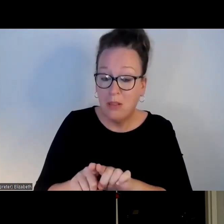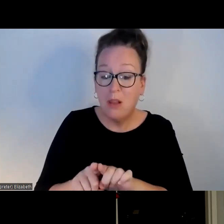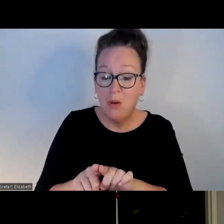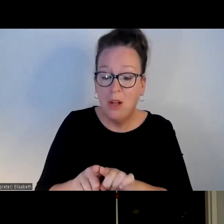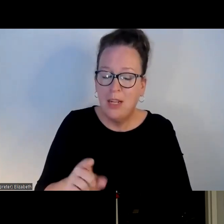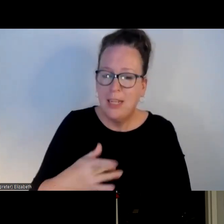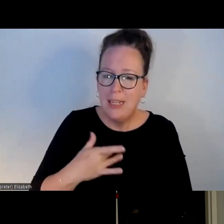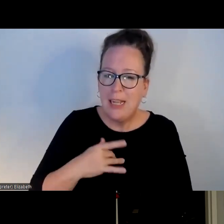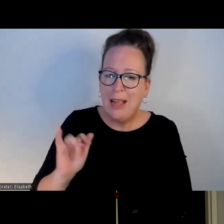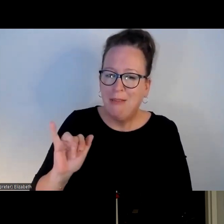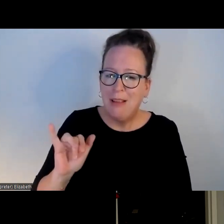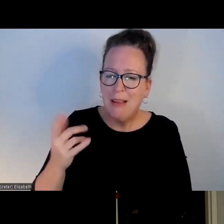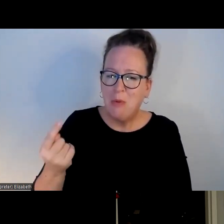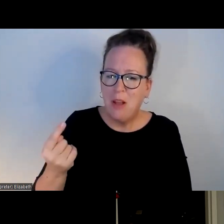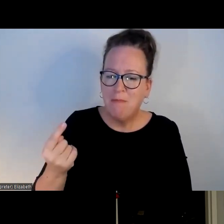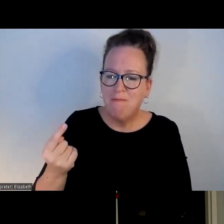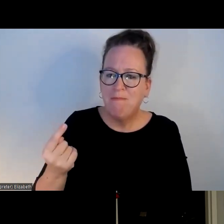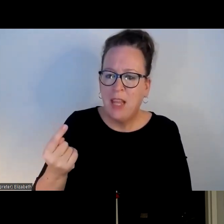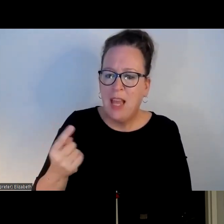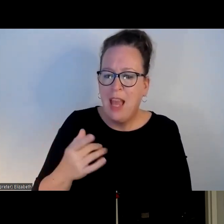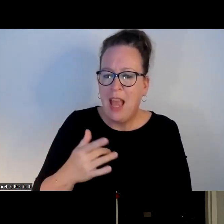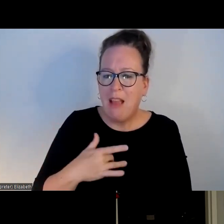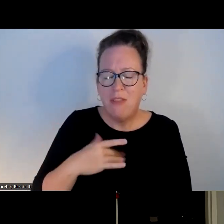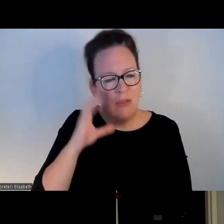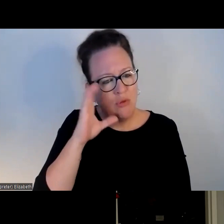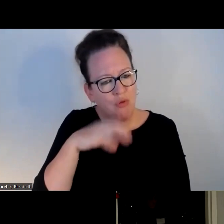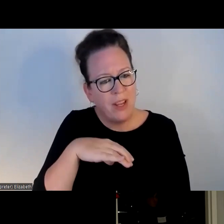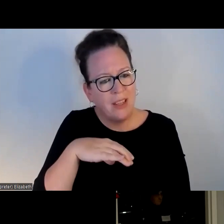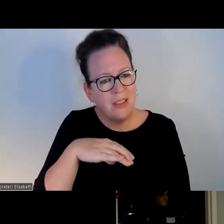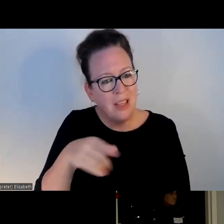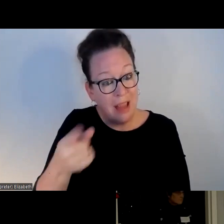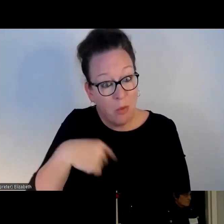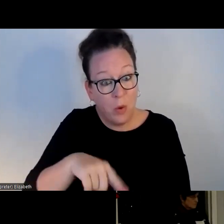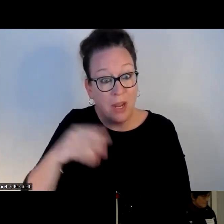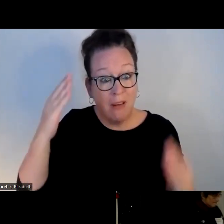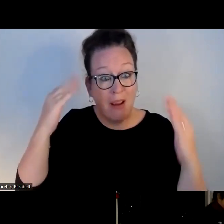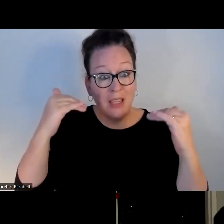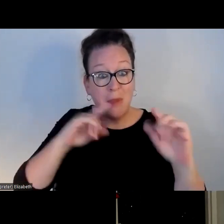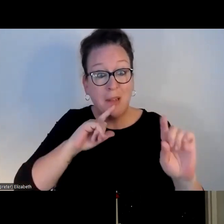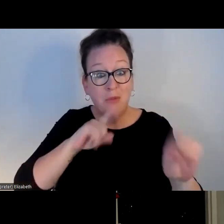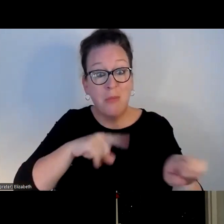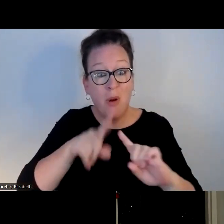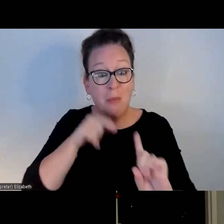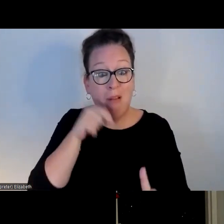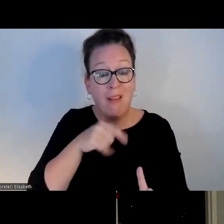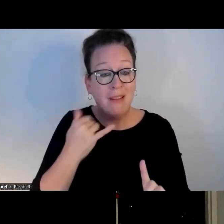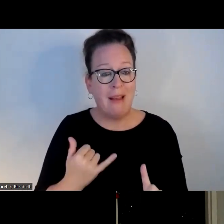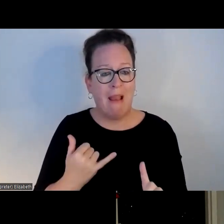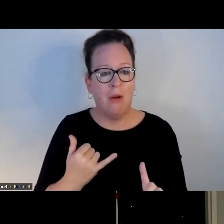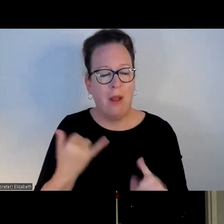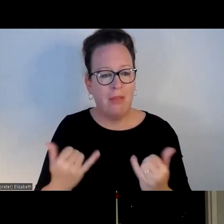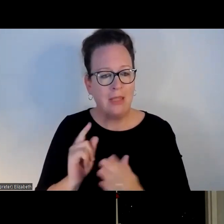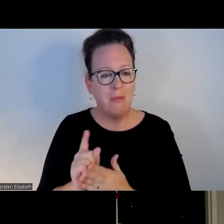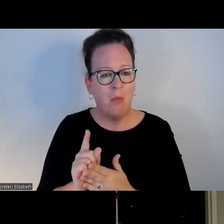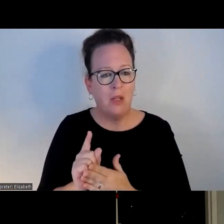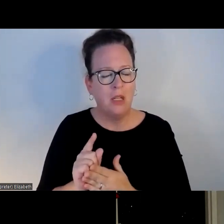feel like it's just weird to be expected to report on this now at this moment. So it's going to take us some